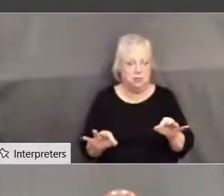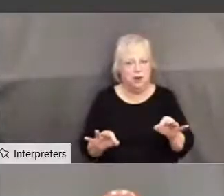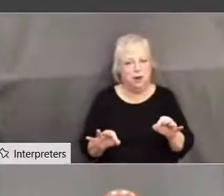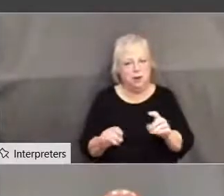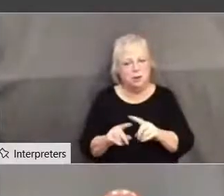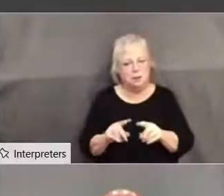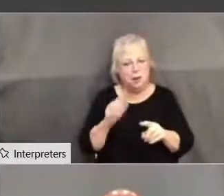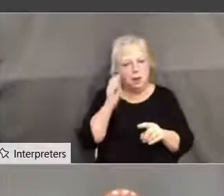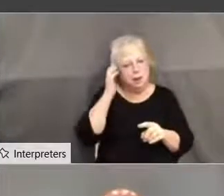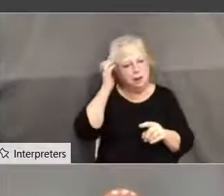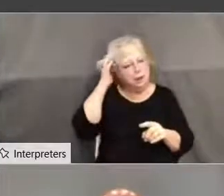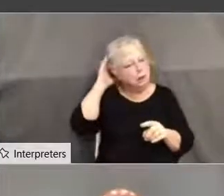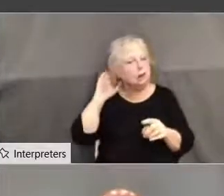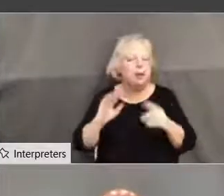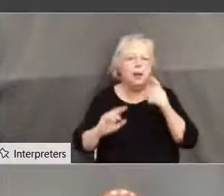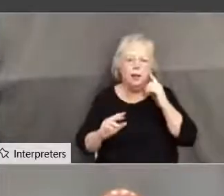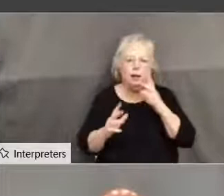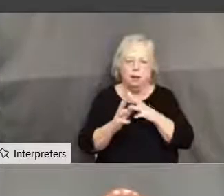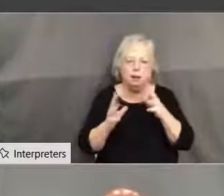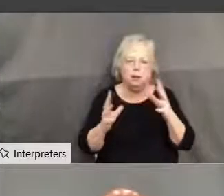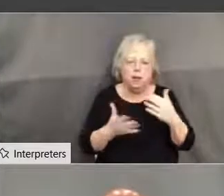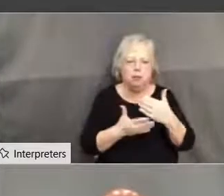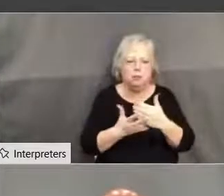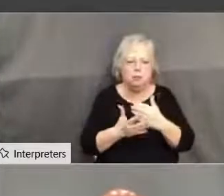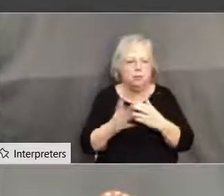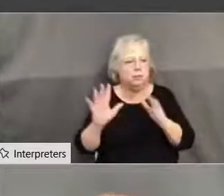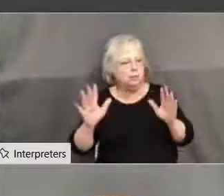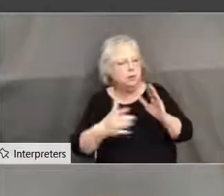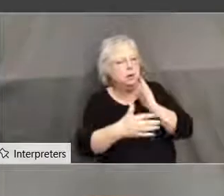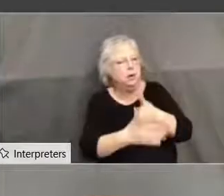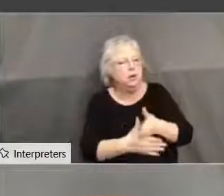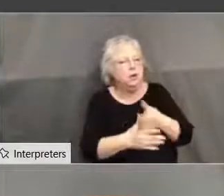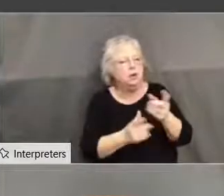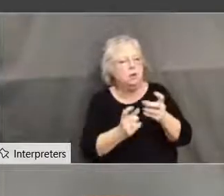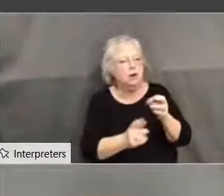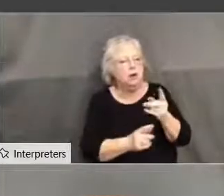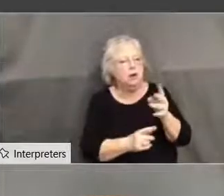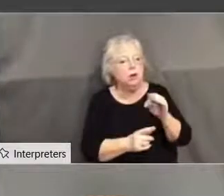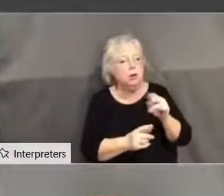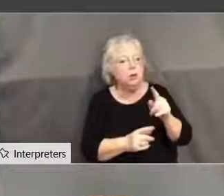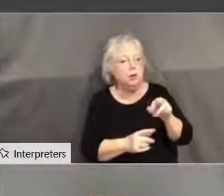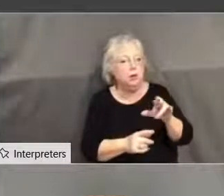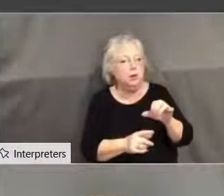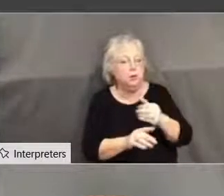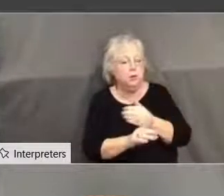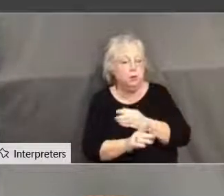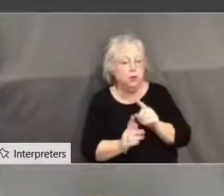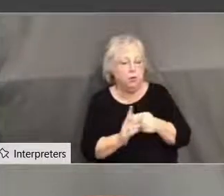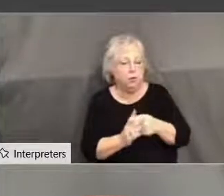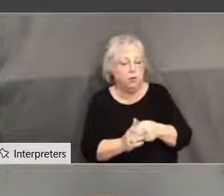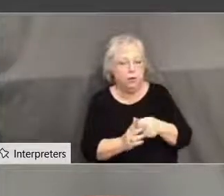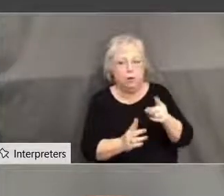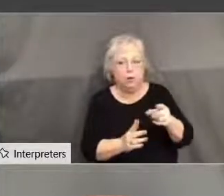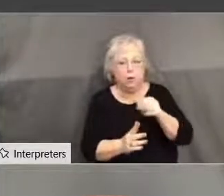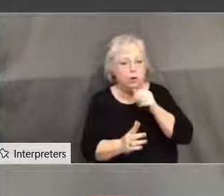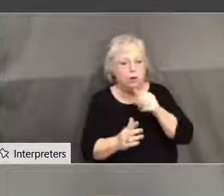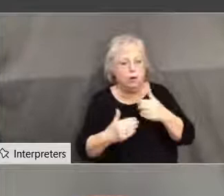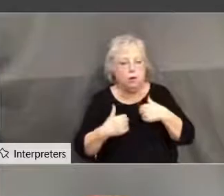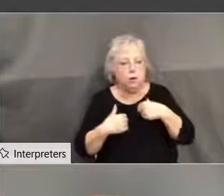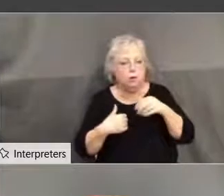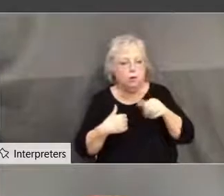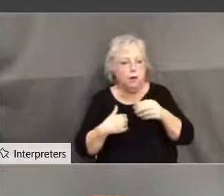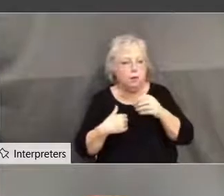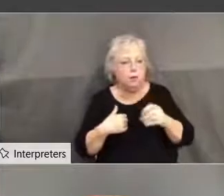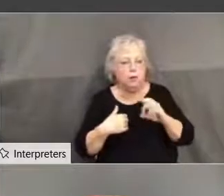there are a lot of parts of this that... Director Compuris, before you start, my understanding is you do not own a 10% or greater interest